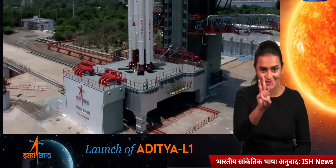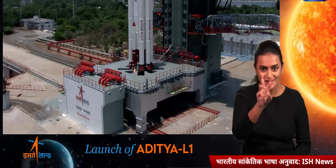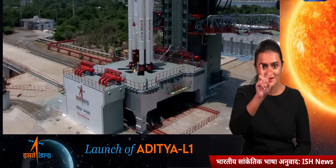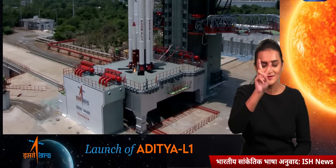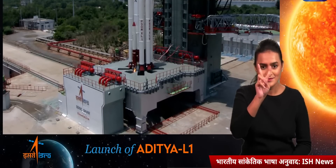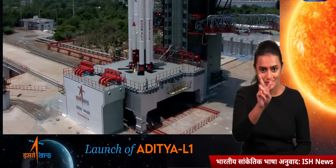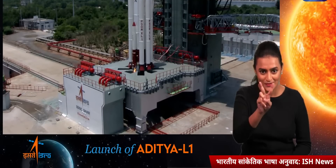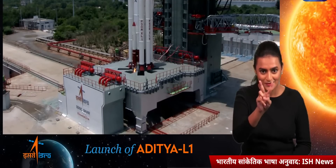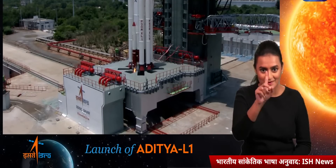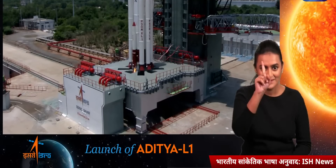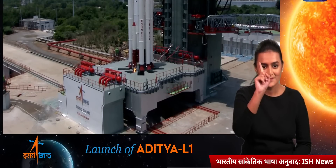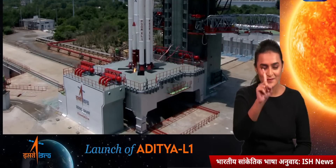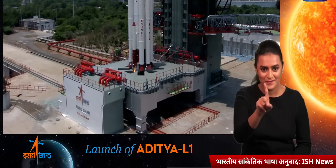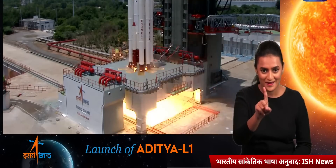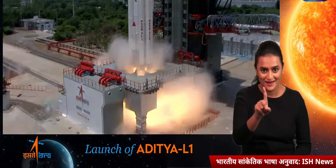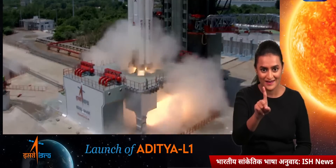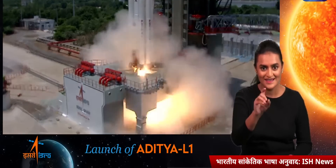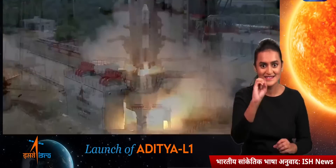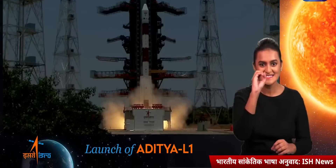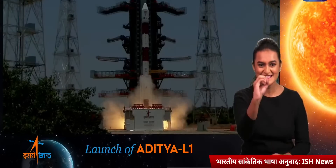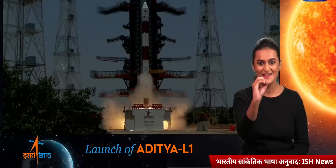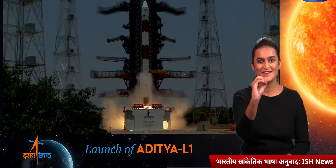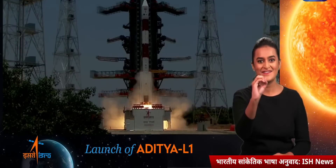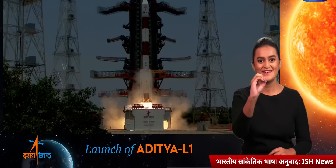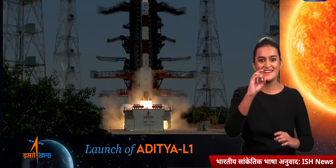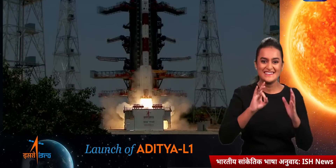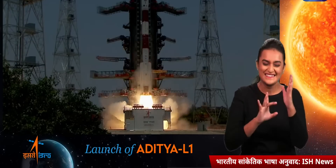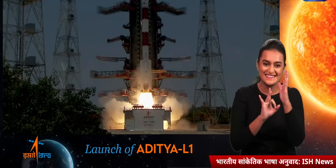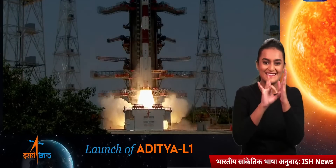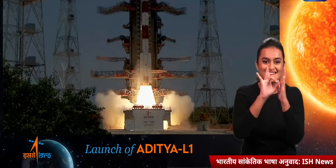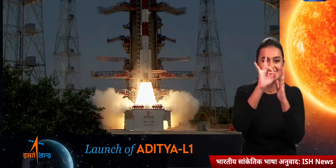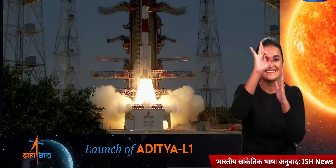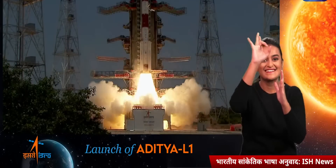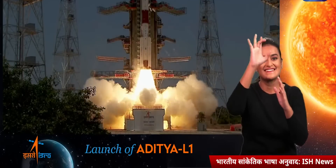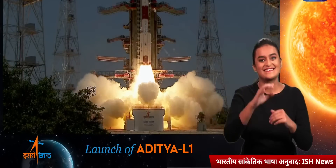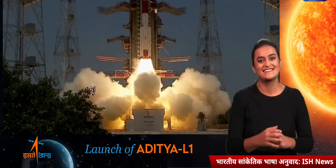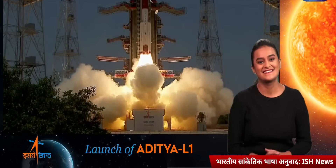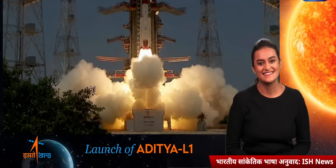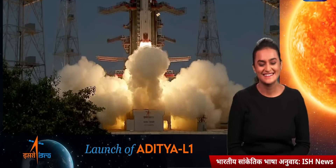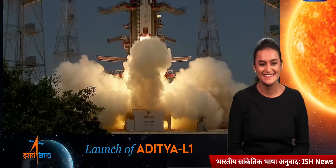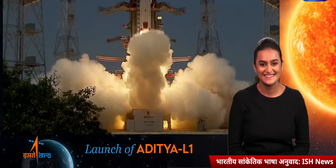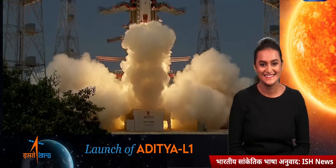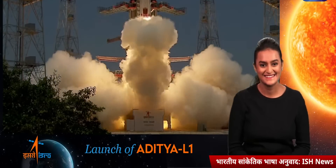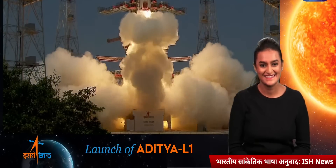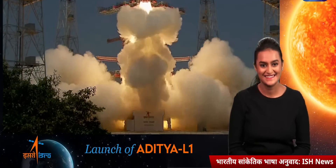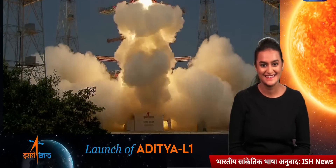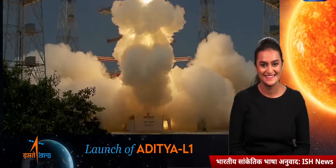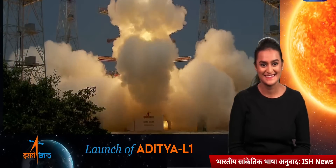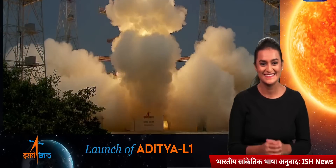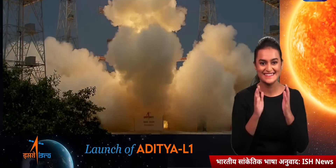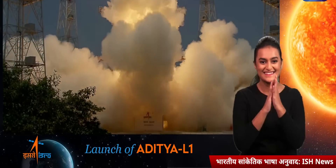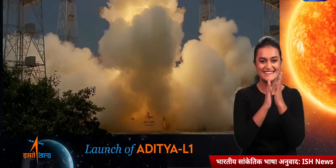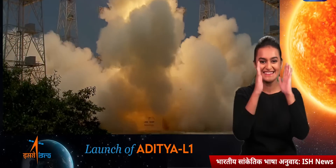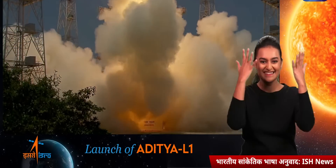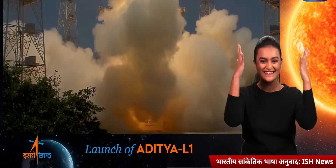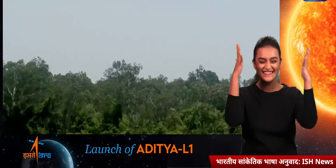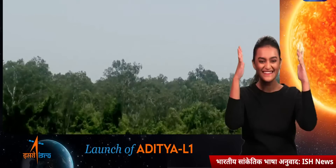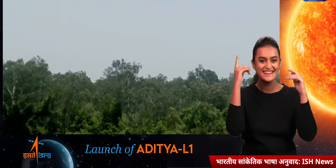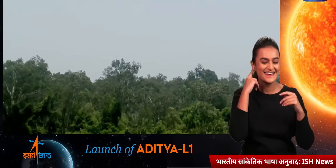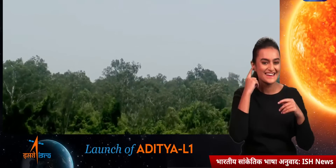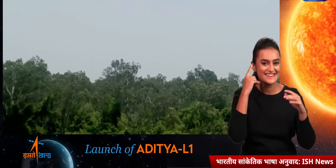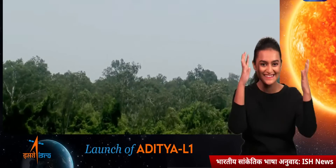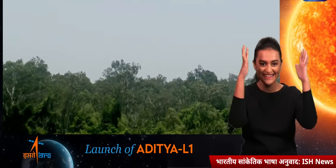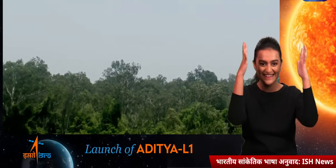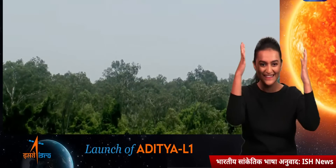2, 1, 0. Plus 5